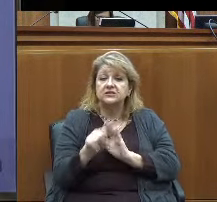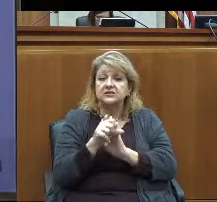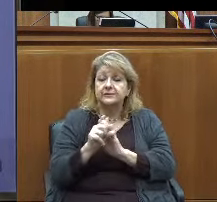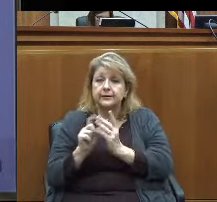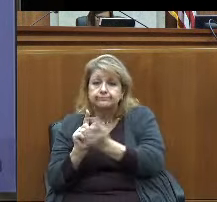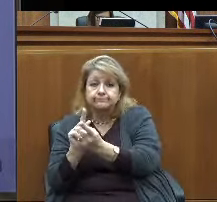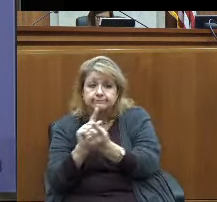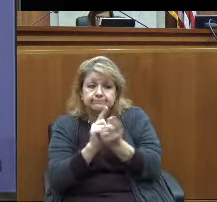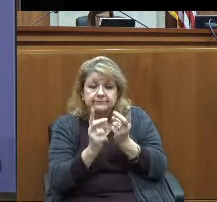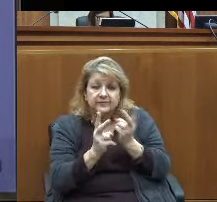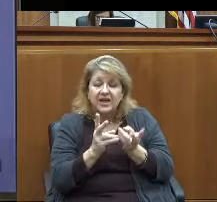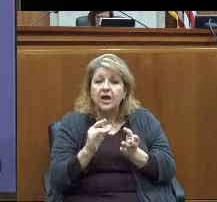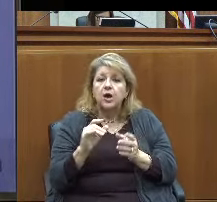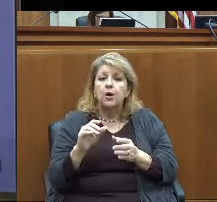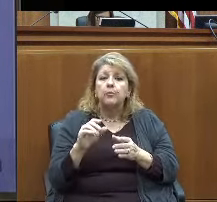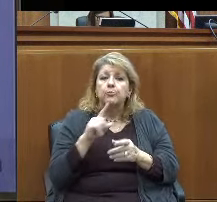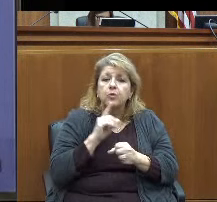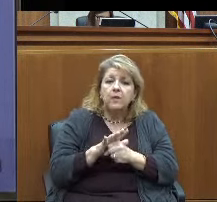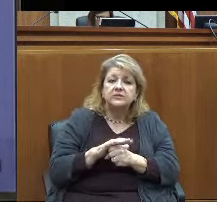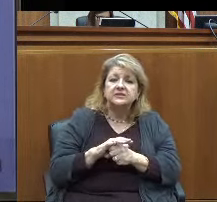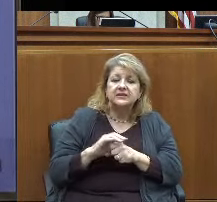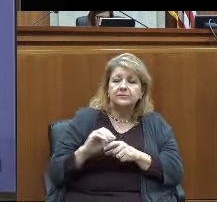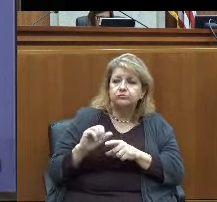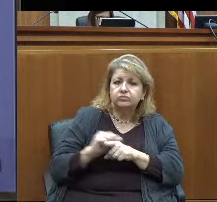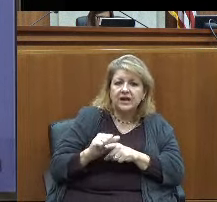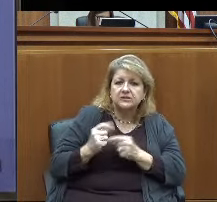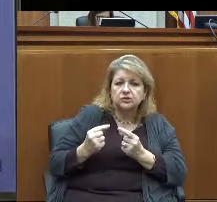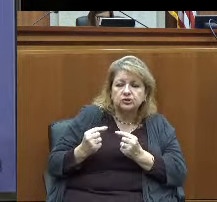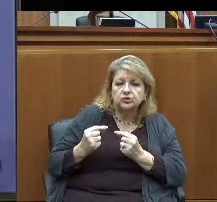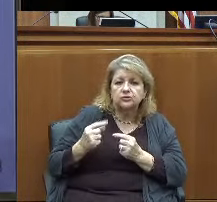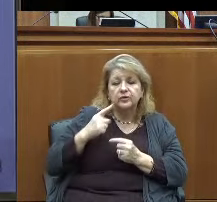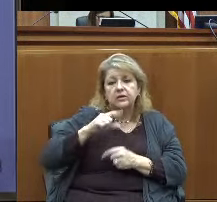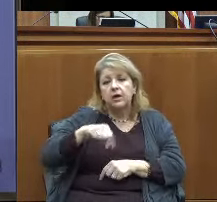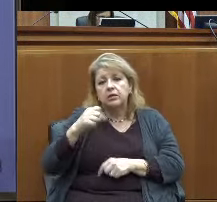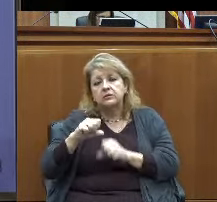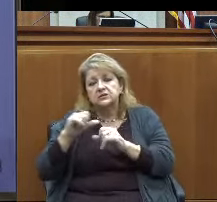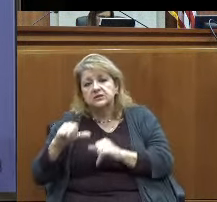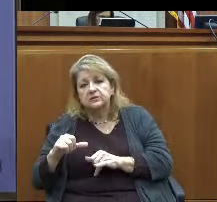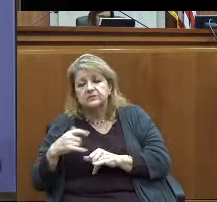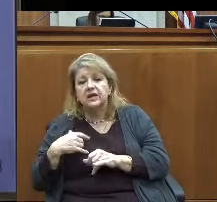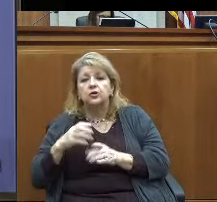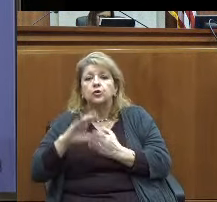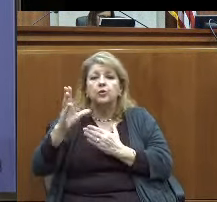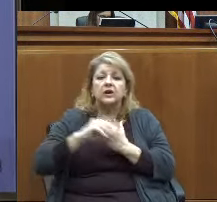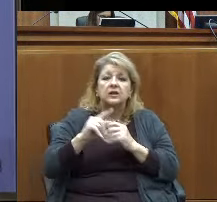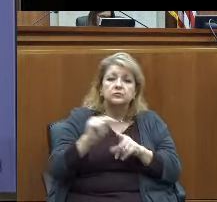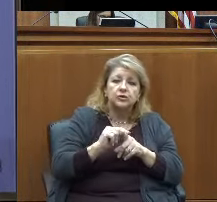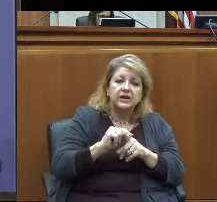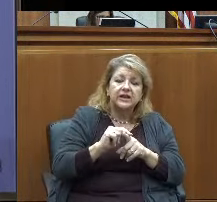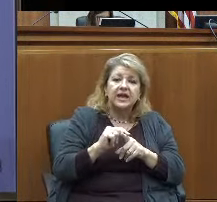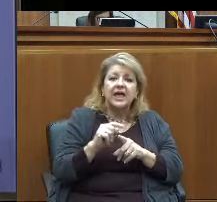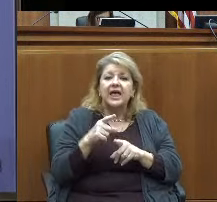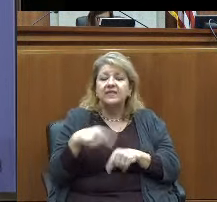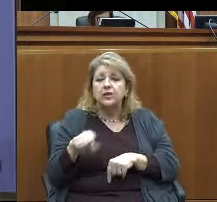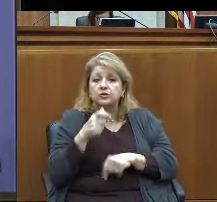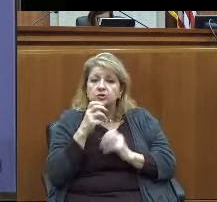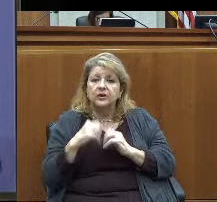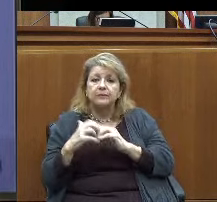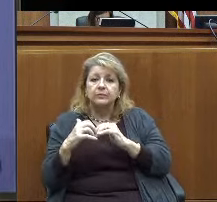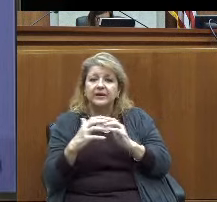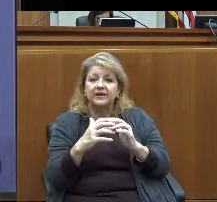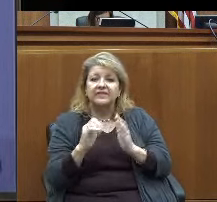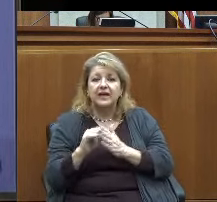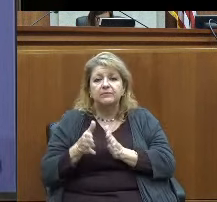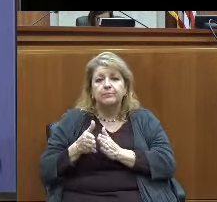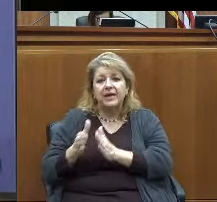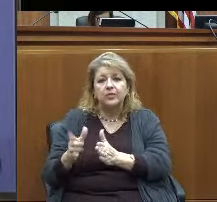promising practices with other systems, statewide teacher leader curriculum training, and professional learning communities for those that are implementing the pathway